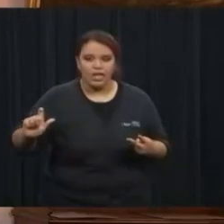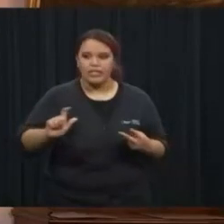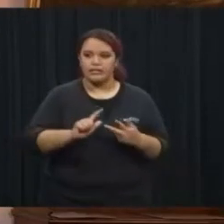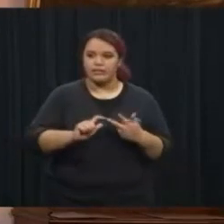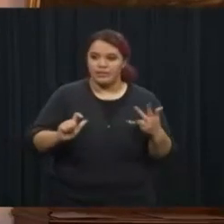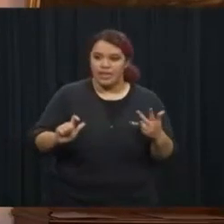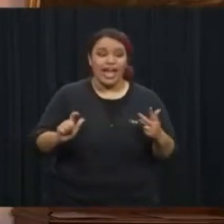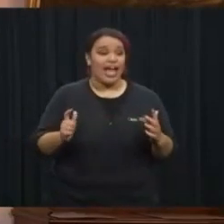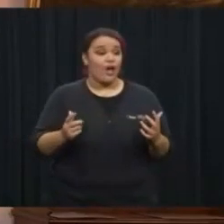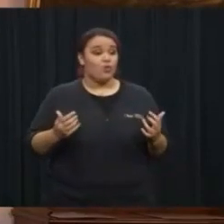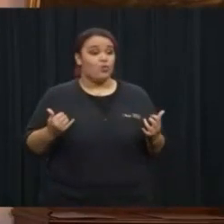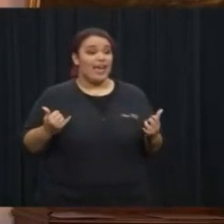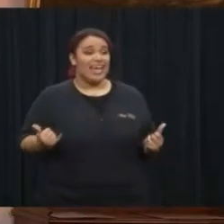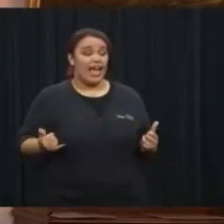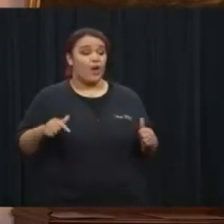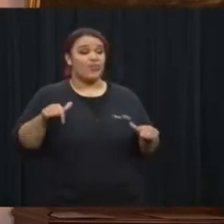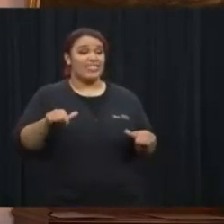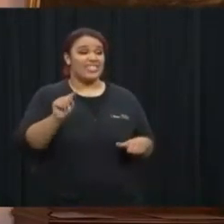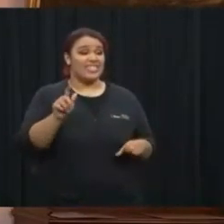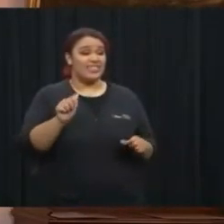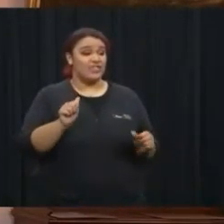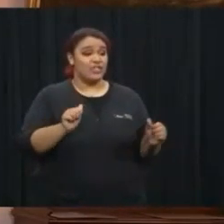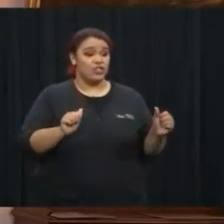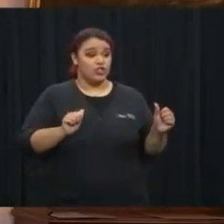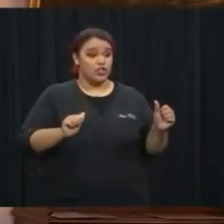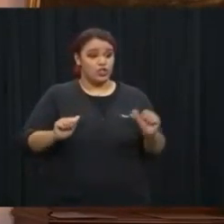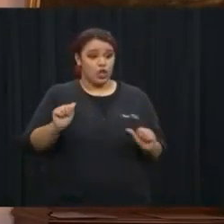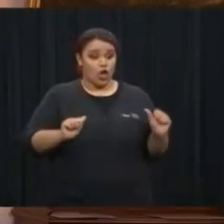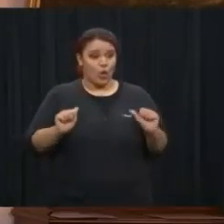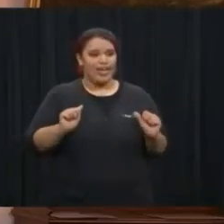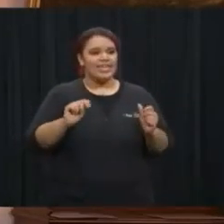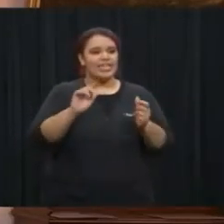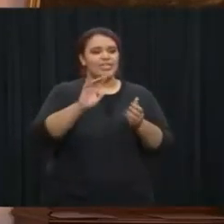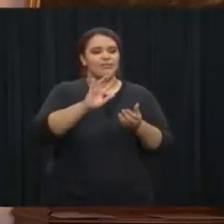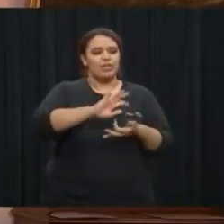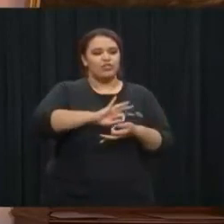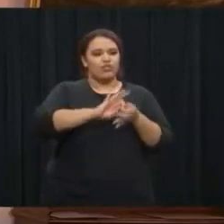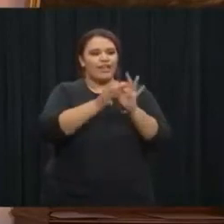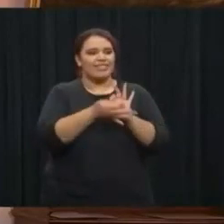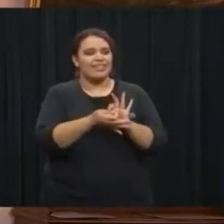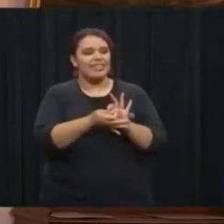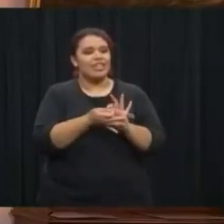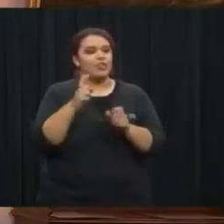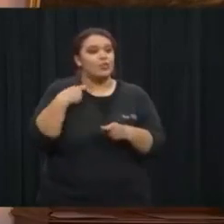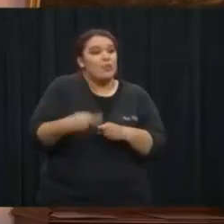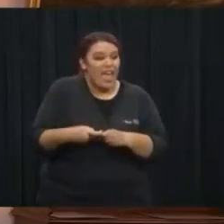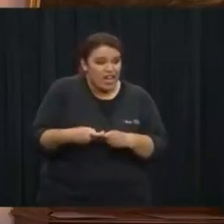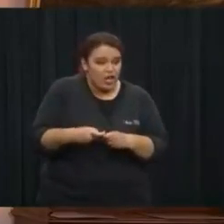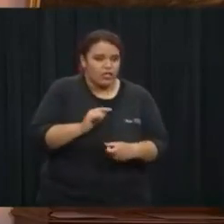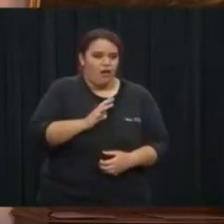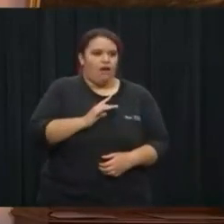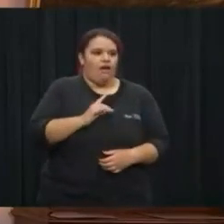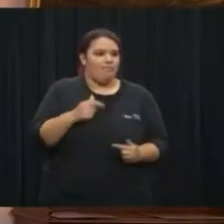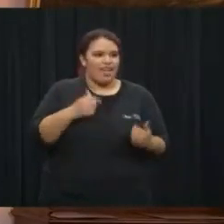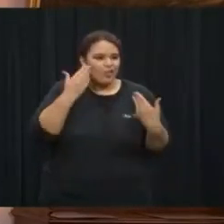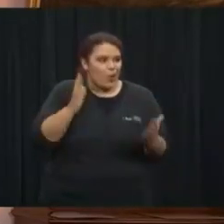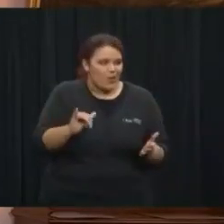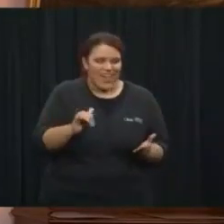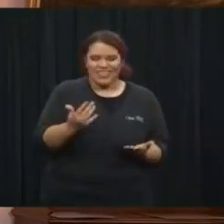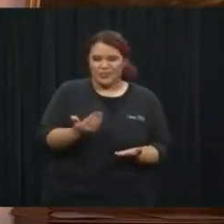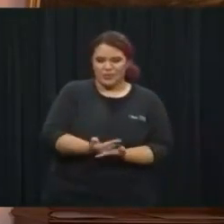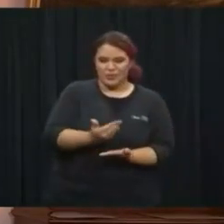could tell you a lot about what they're seeing and then refer you to people who are really on the battleground in the local health departments. All right.